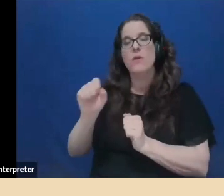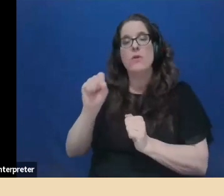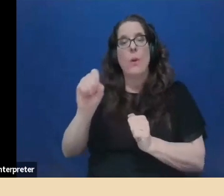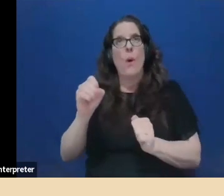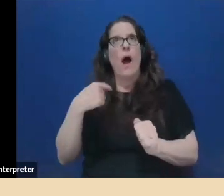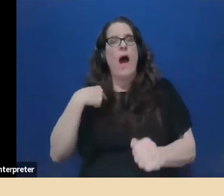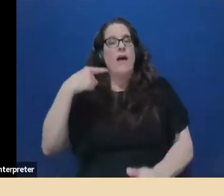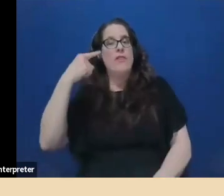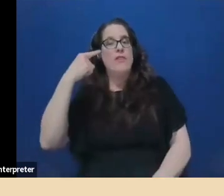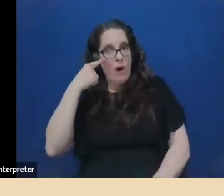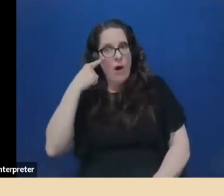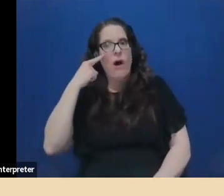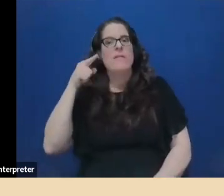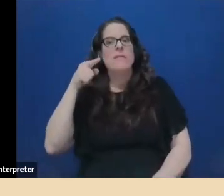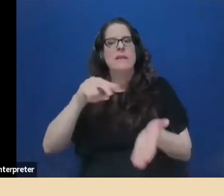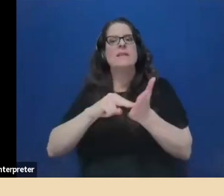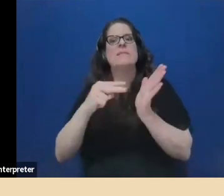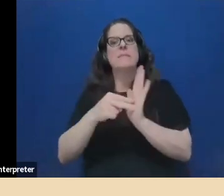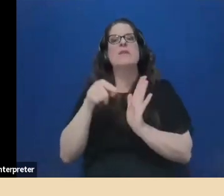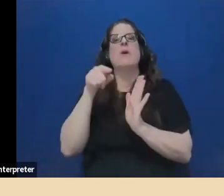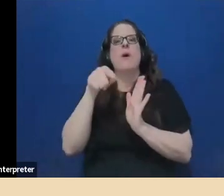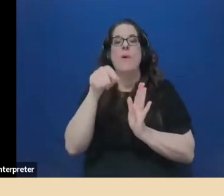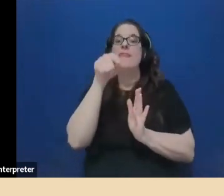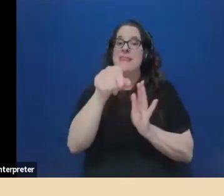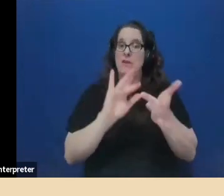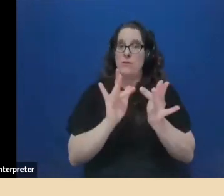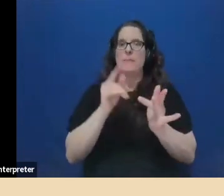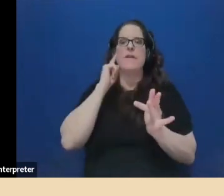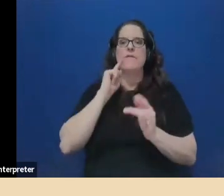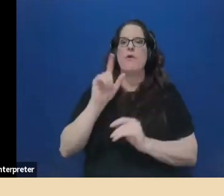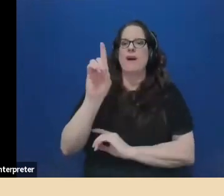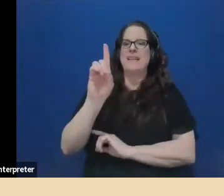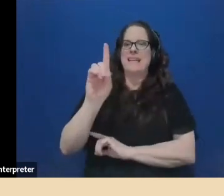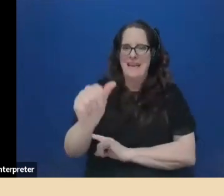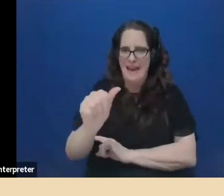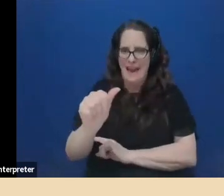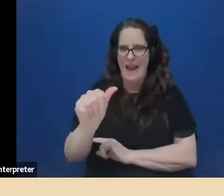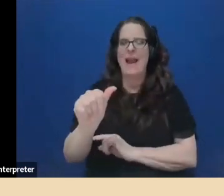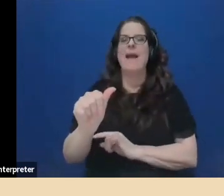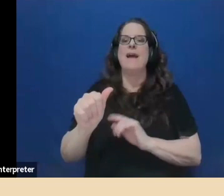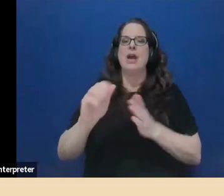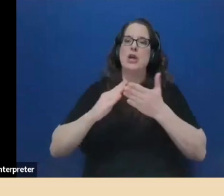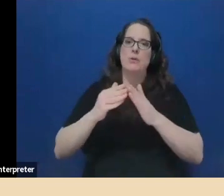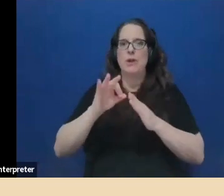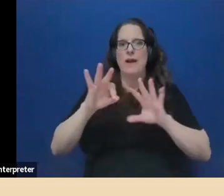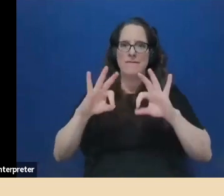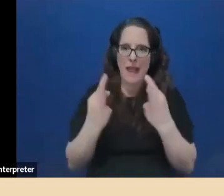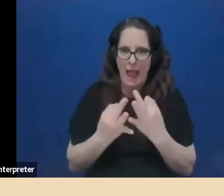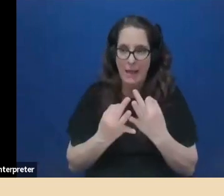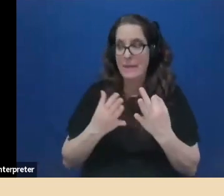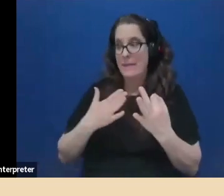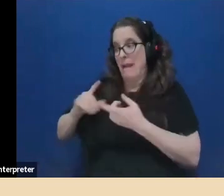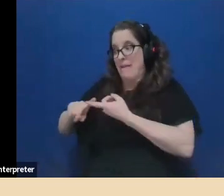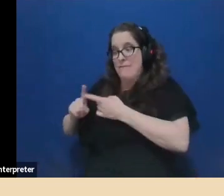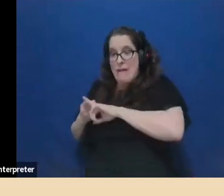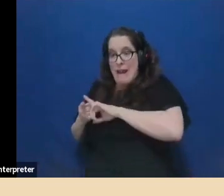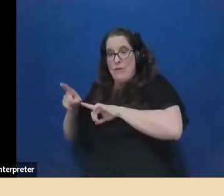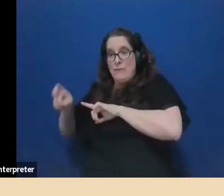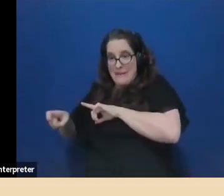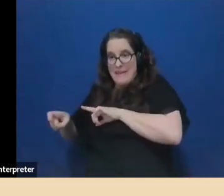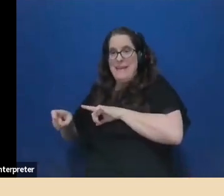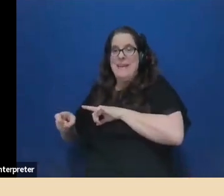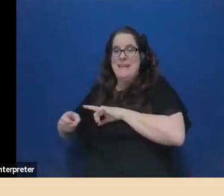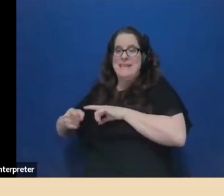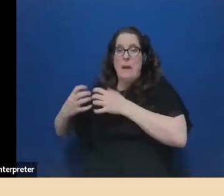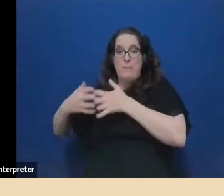so it's the DDA community of families and community of people, and my friend is not in that community. So it isn't